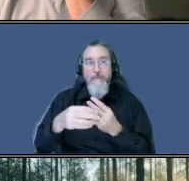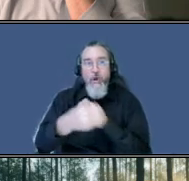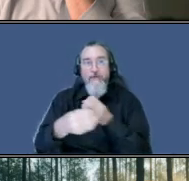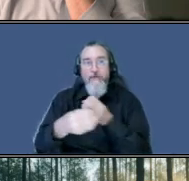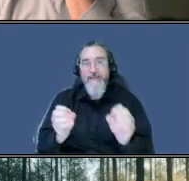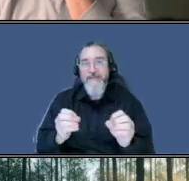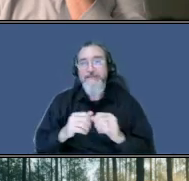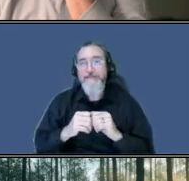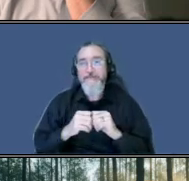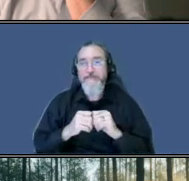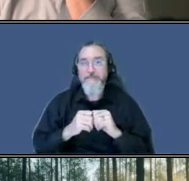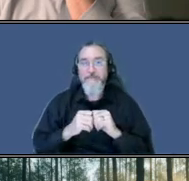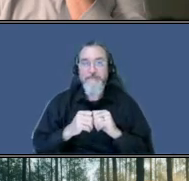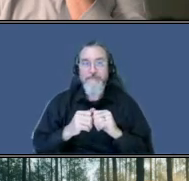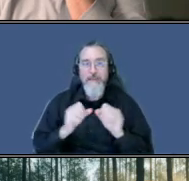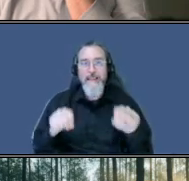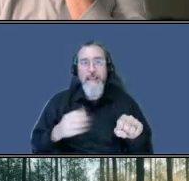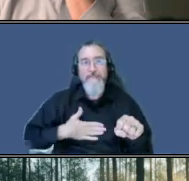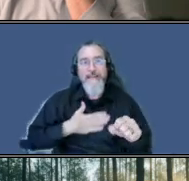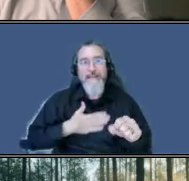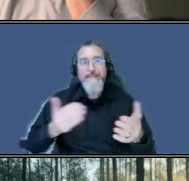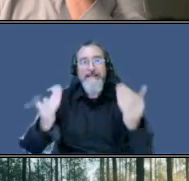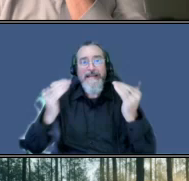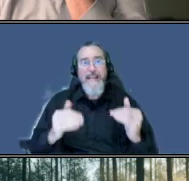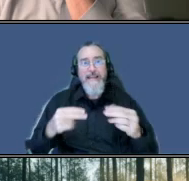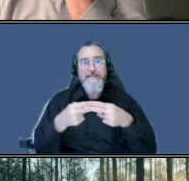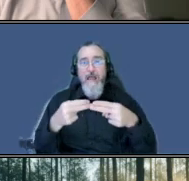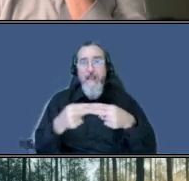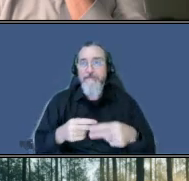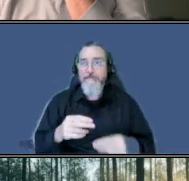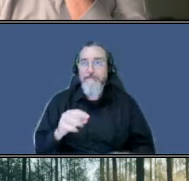slide, please? Go ahead, Frank.